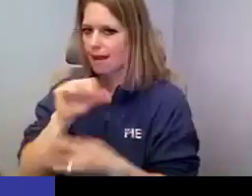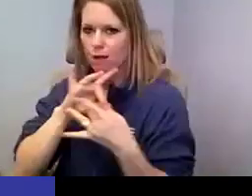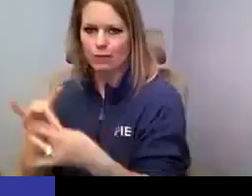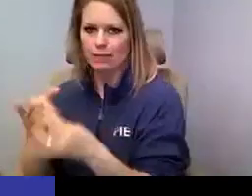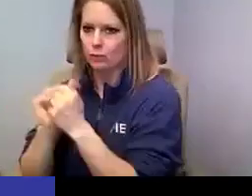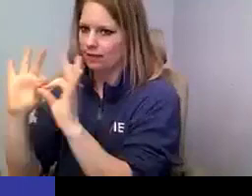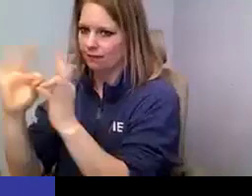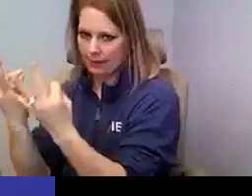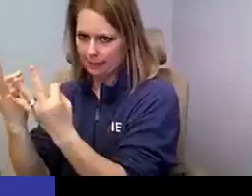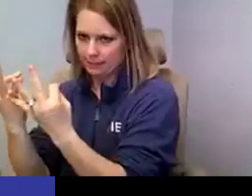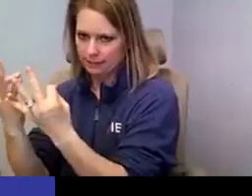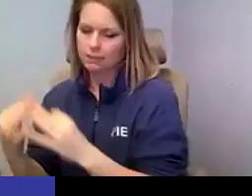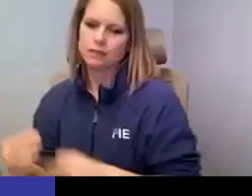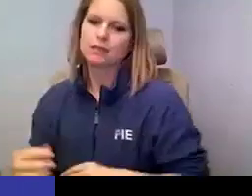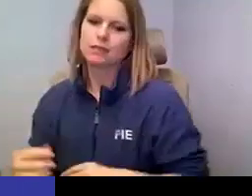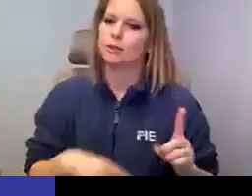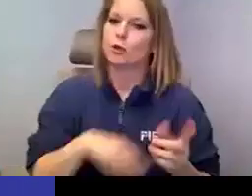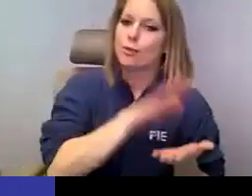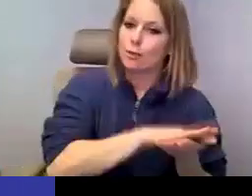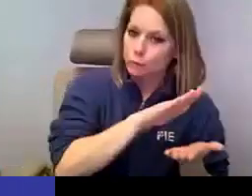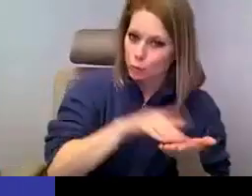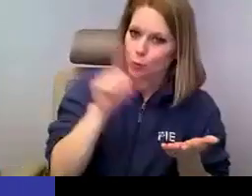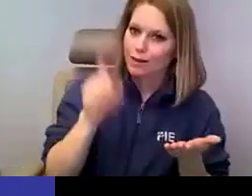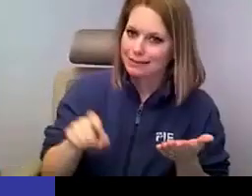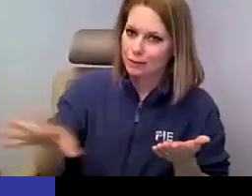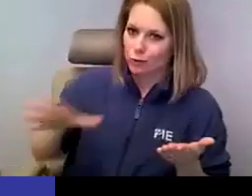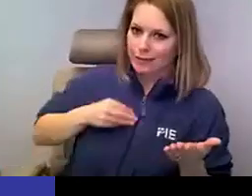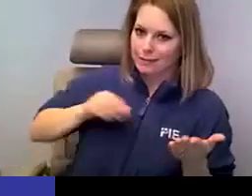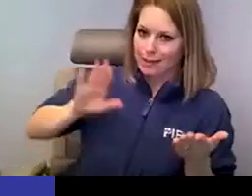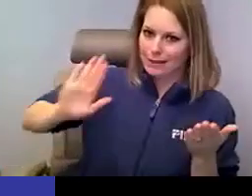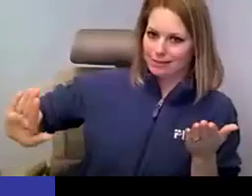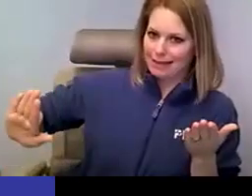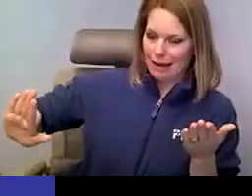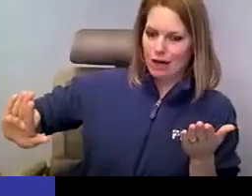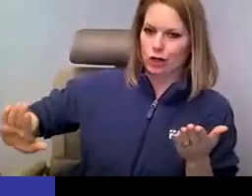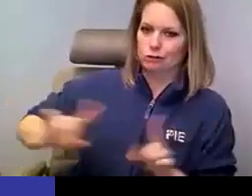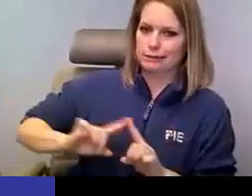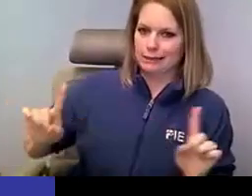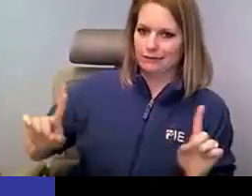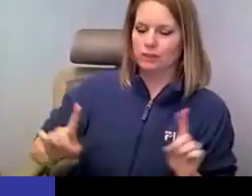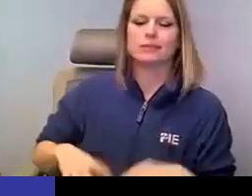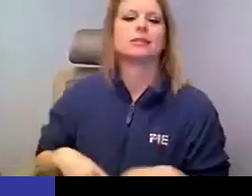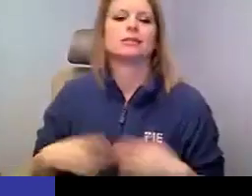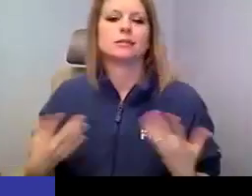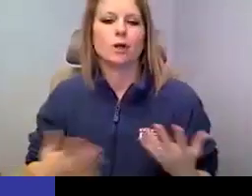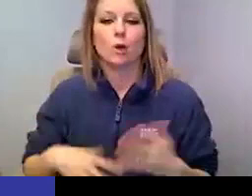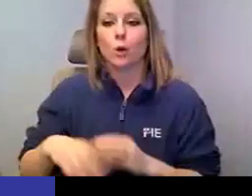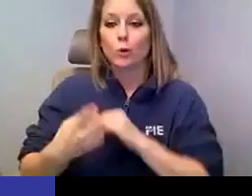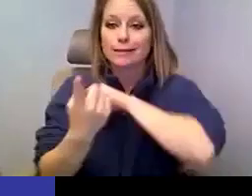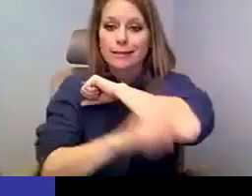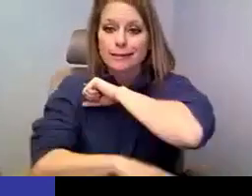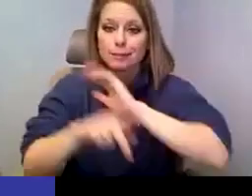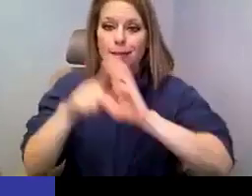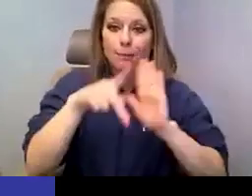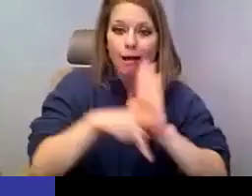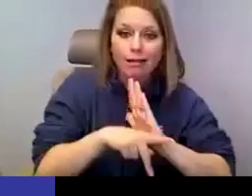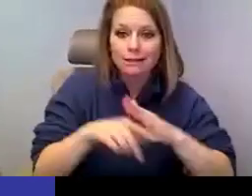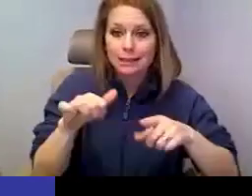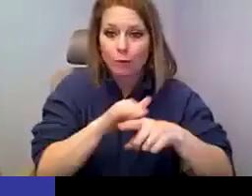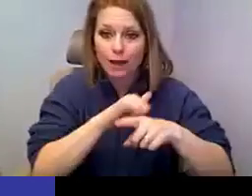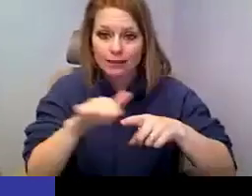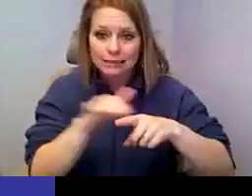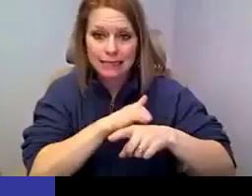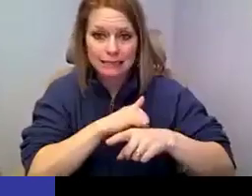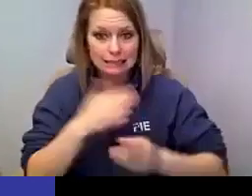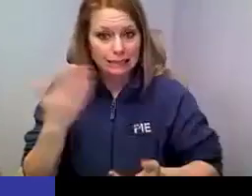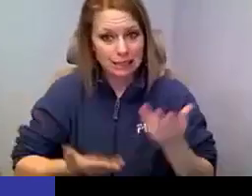accept cultural differences in students. So you need to ask questions like, if discipline policies and practices